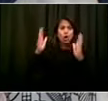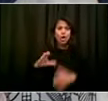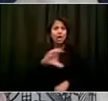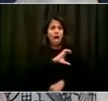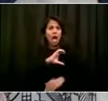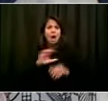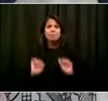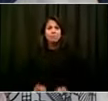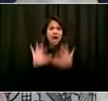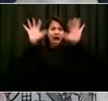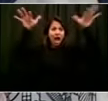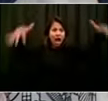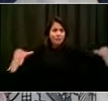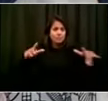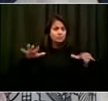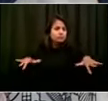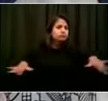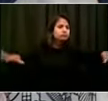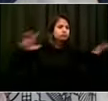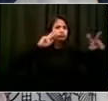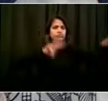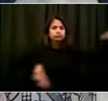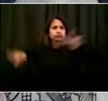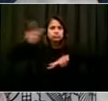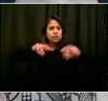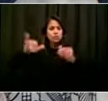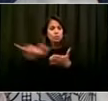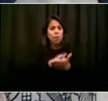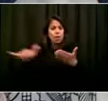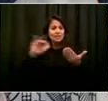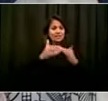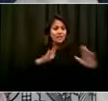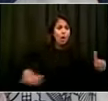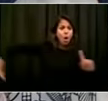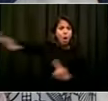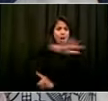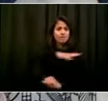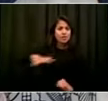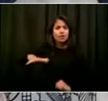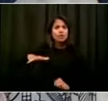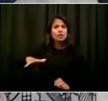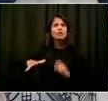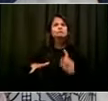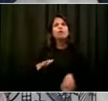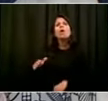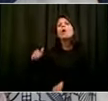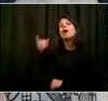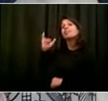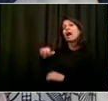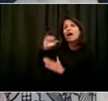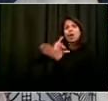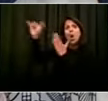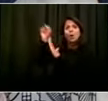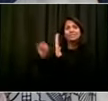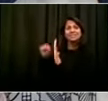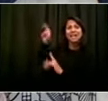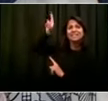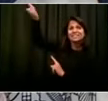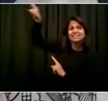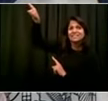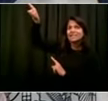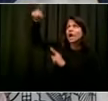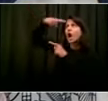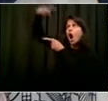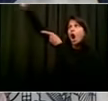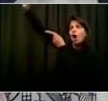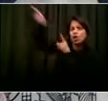immediately is that we need stronger restrictions. And that will allow us to really turn the tide here. We can't wait. We need